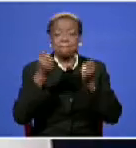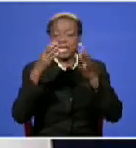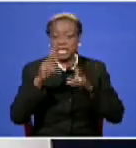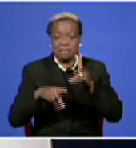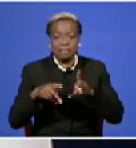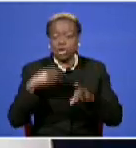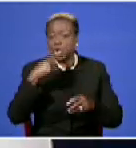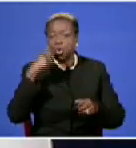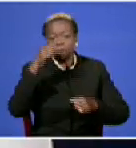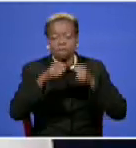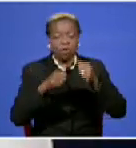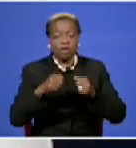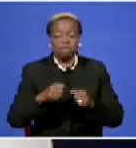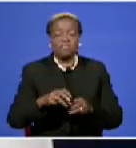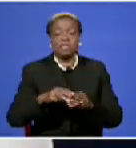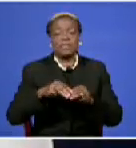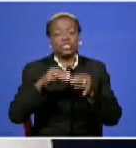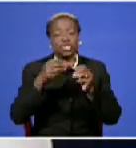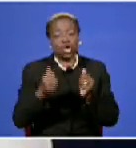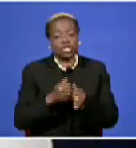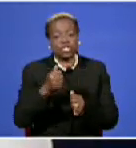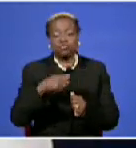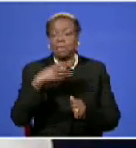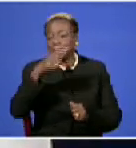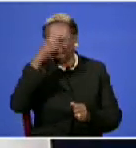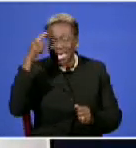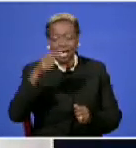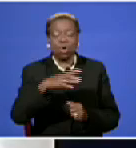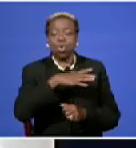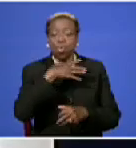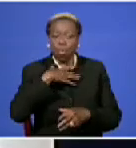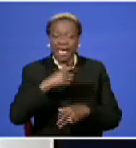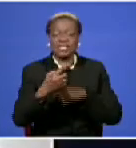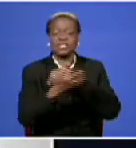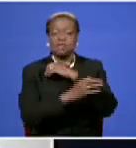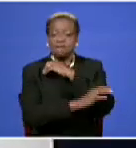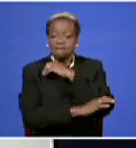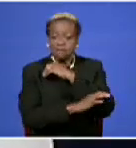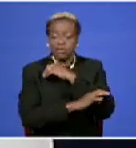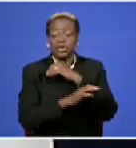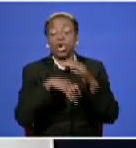rule, black, white, foreign, and Bahamian. They